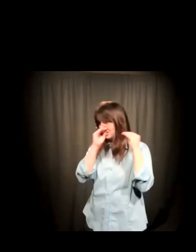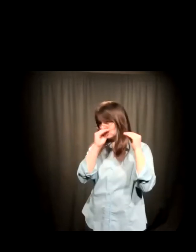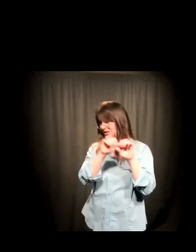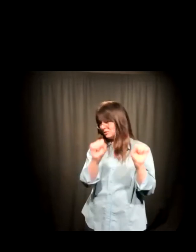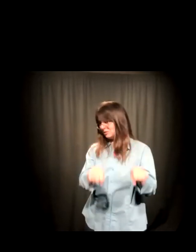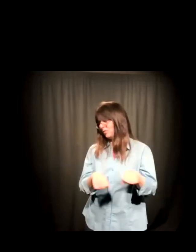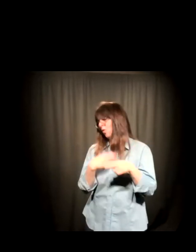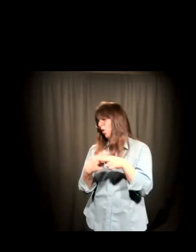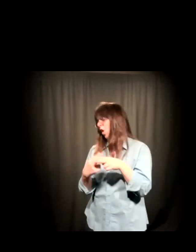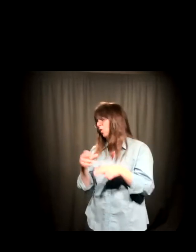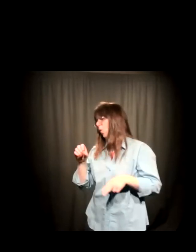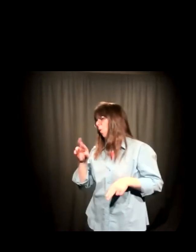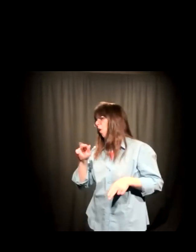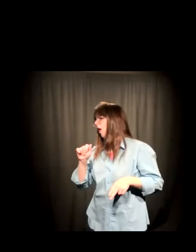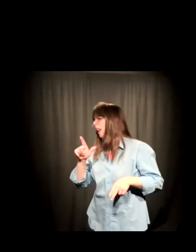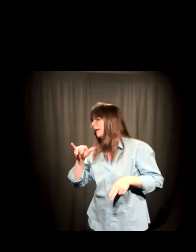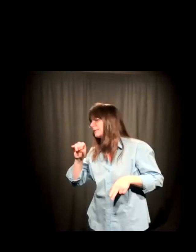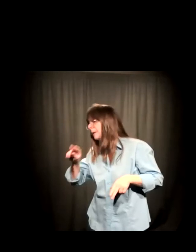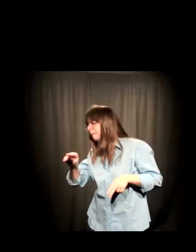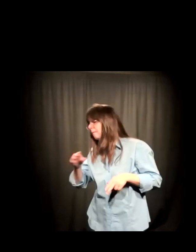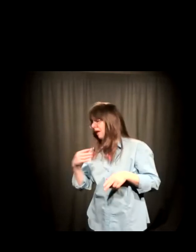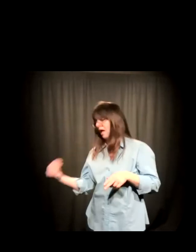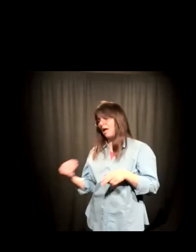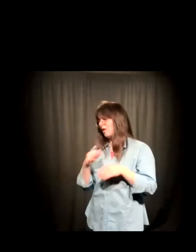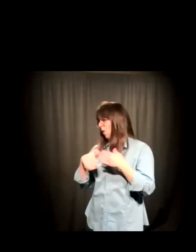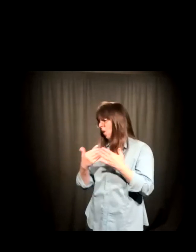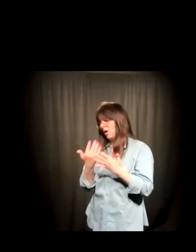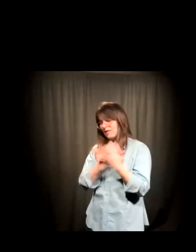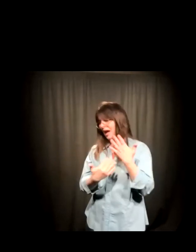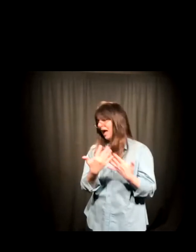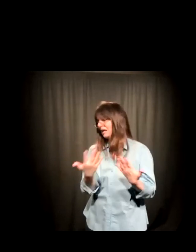very much. Everyone's hands were bruised.